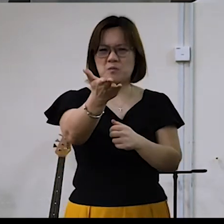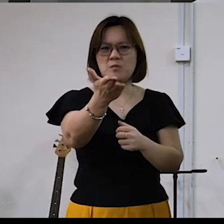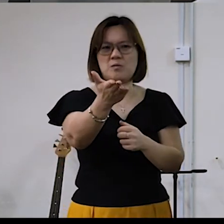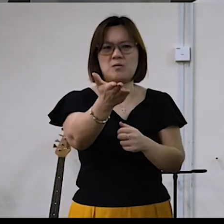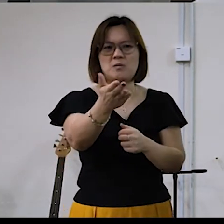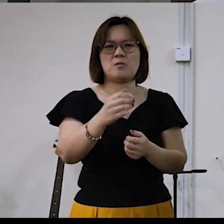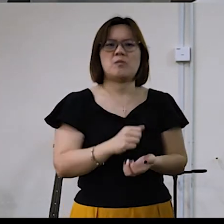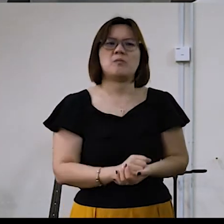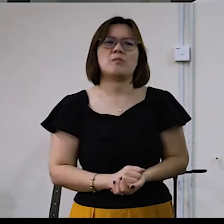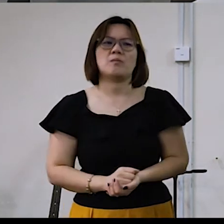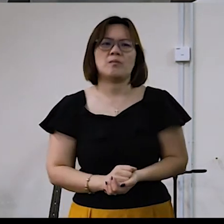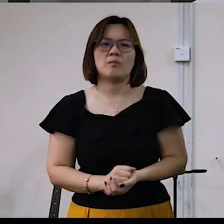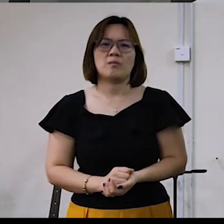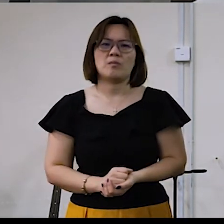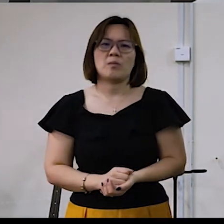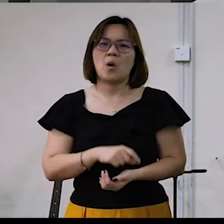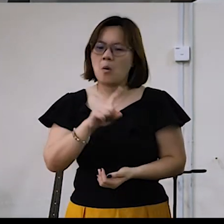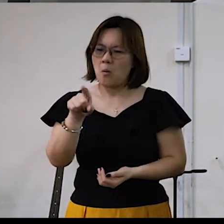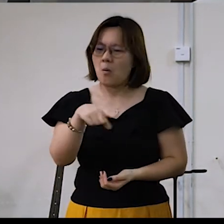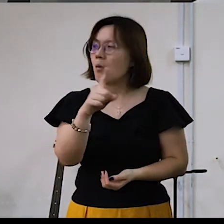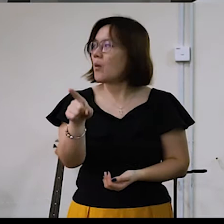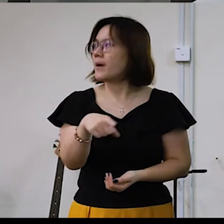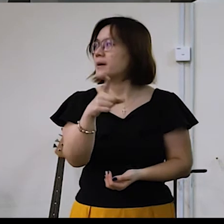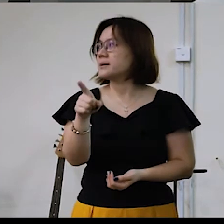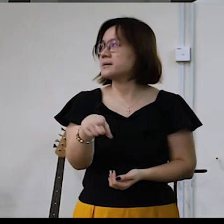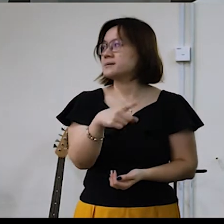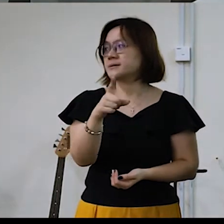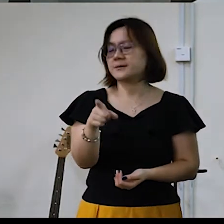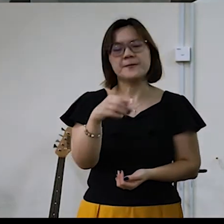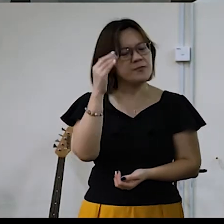Do know the value of the Holy Spirit.